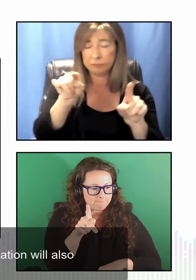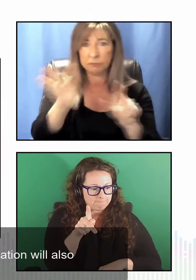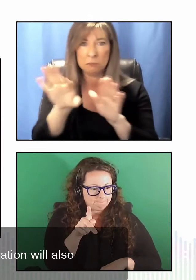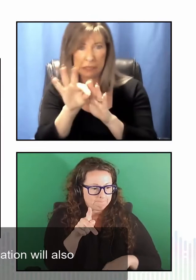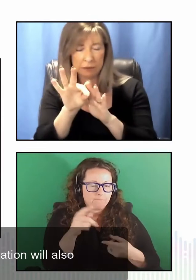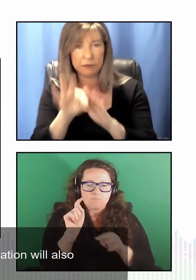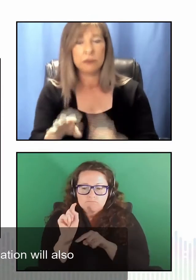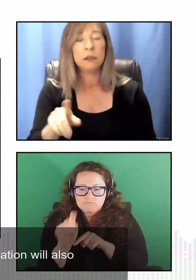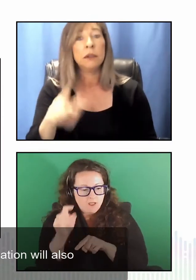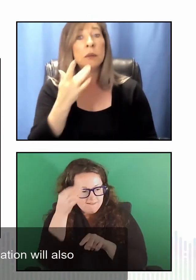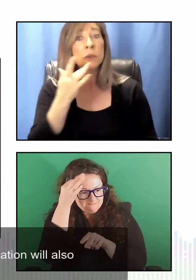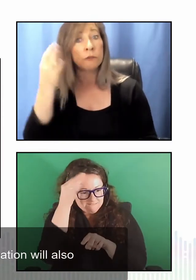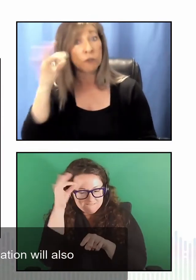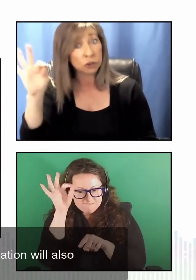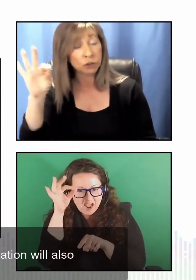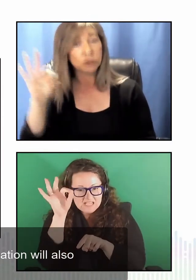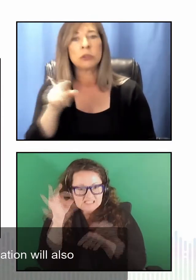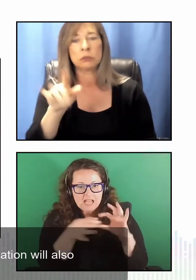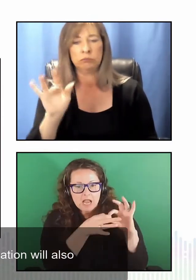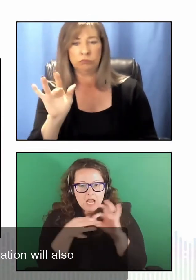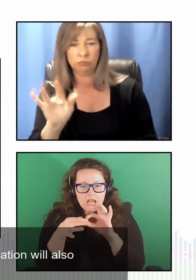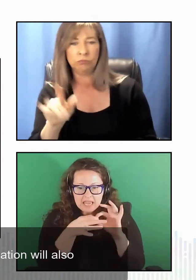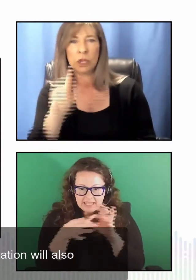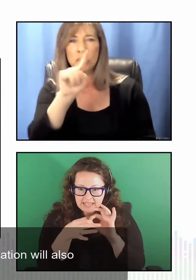on the link provided in the Zoom chat box.